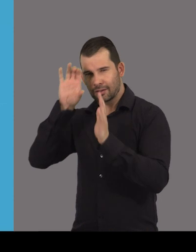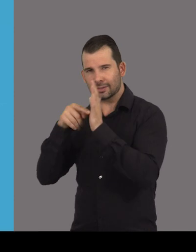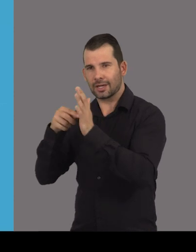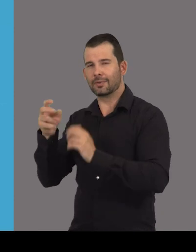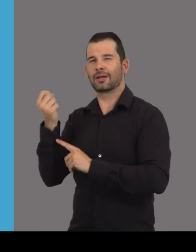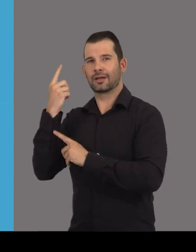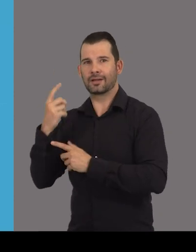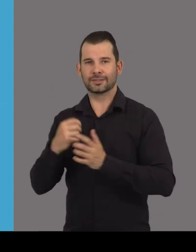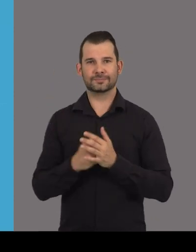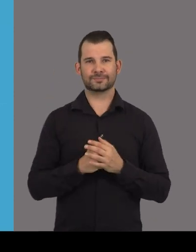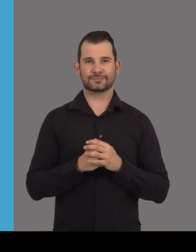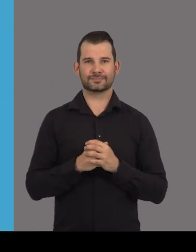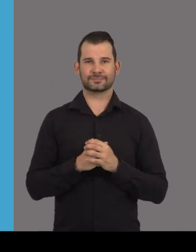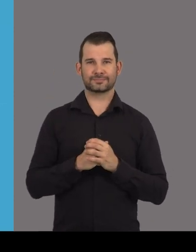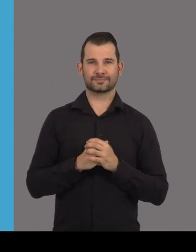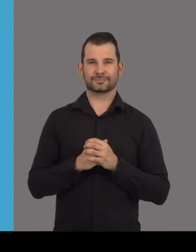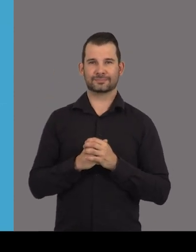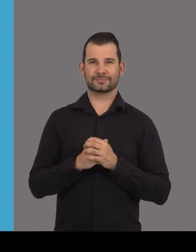photos.